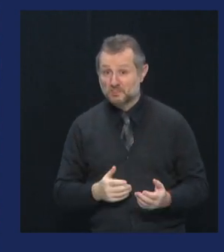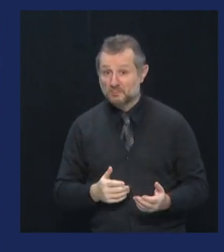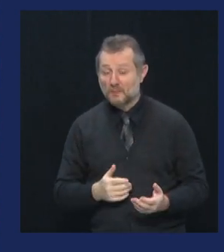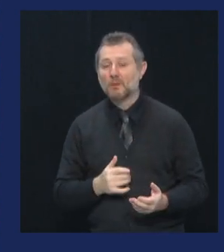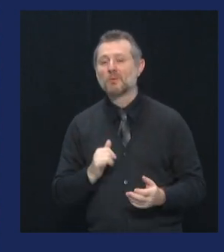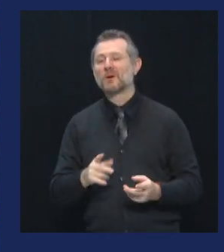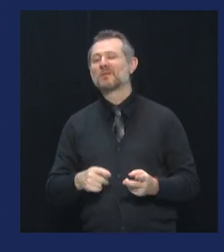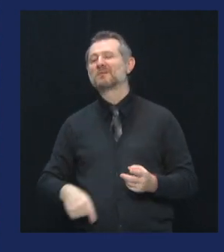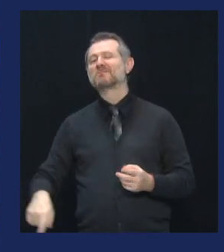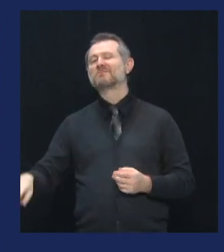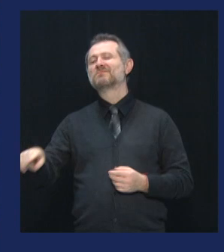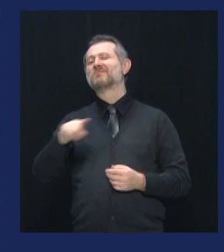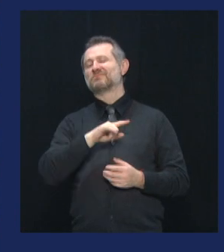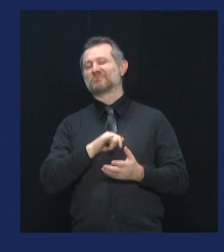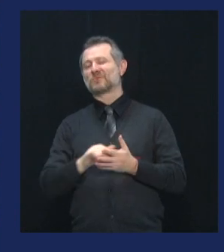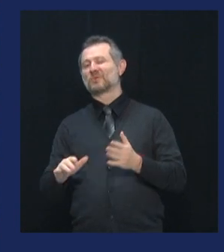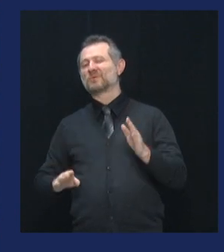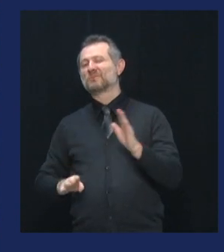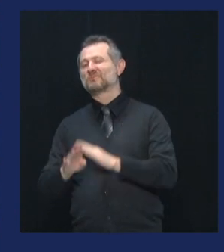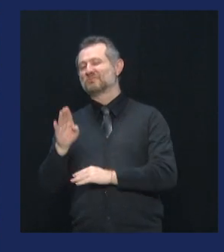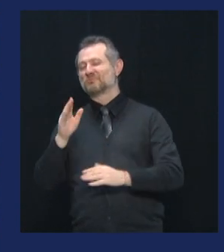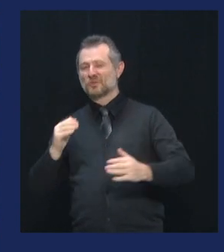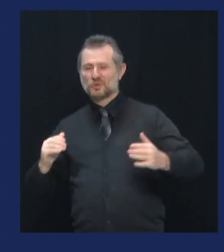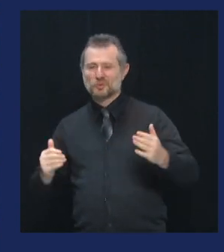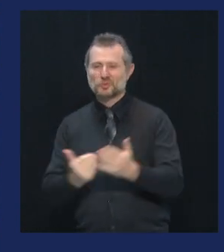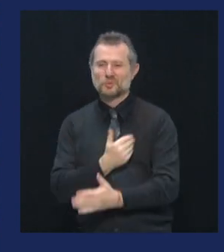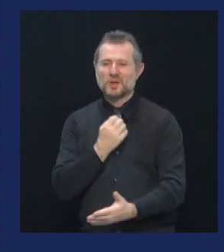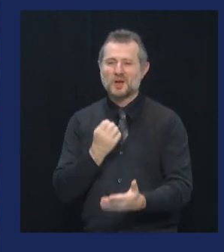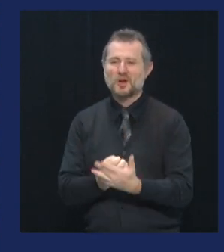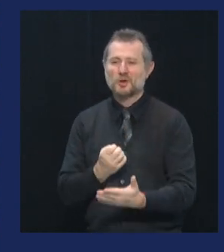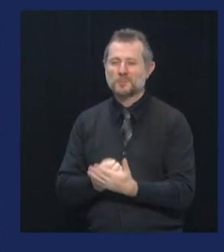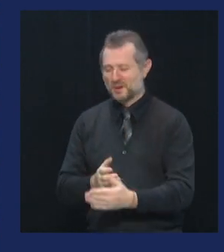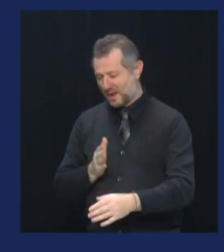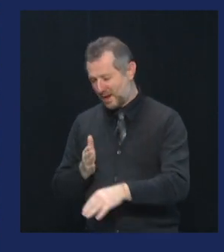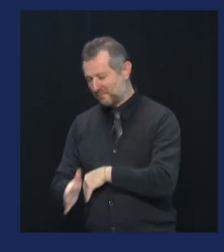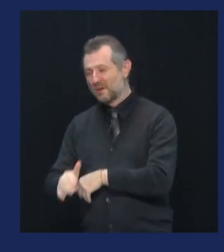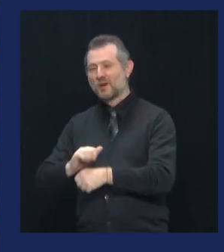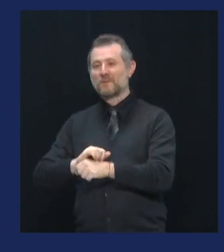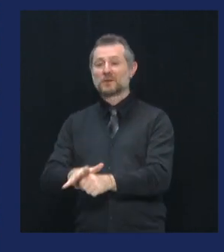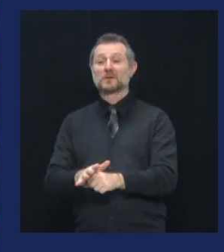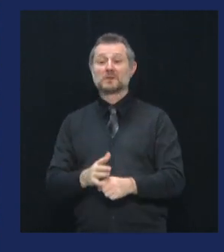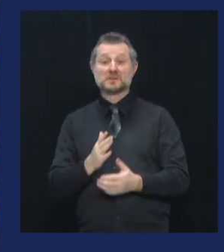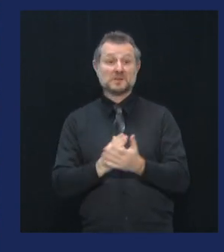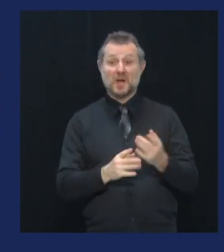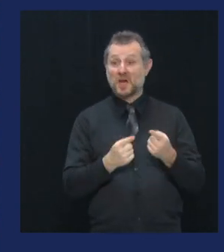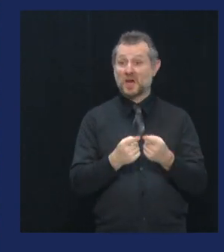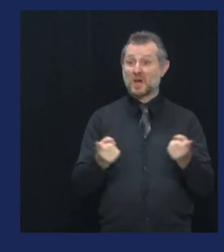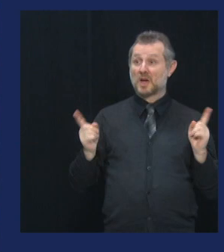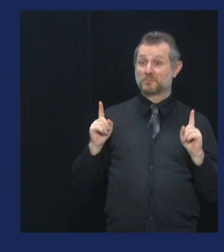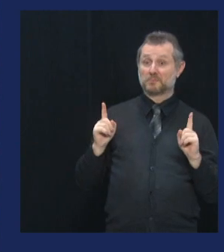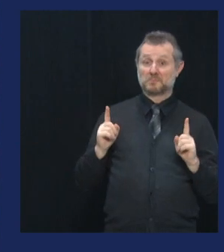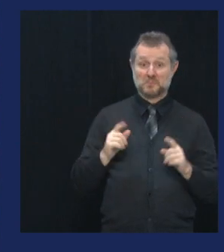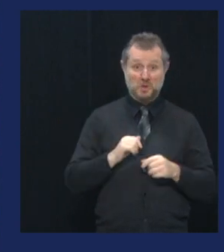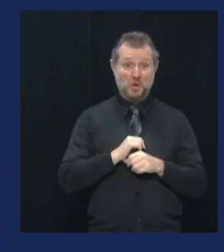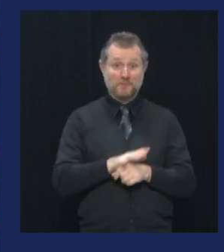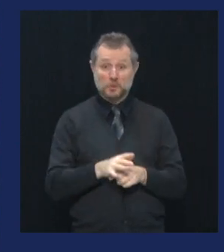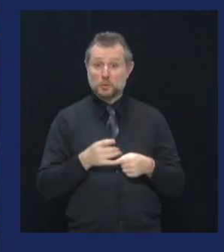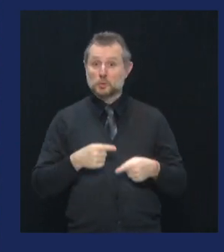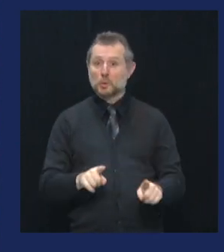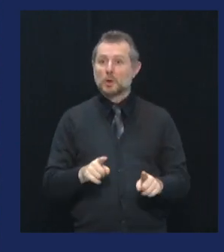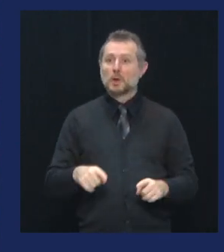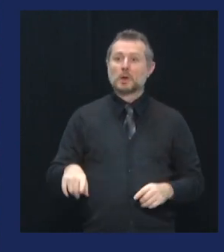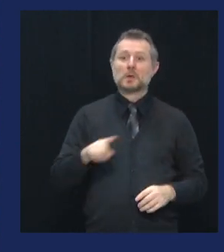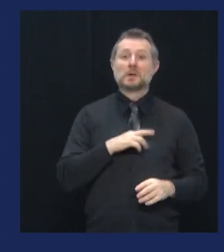post-COVID economy. In the post-COVID war reconstruction, we will see